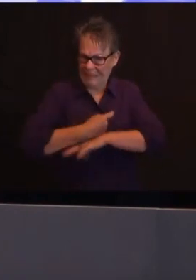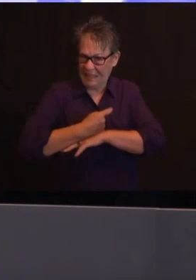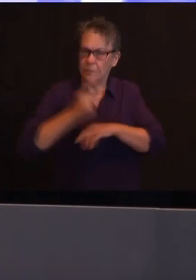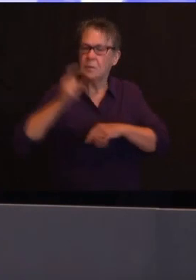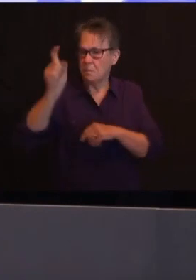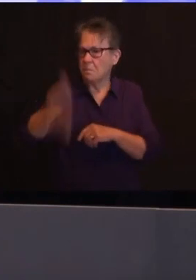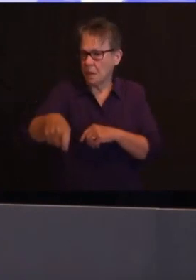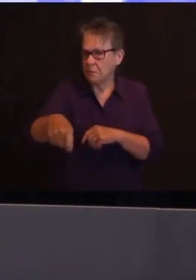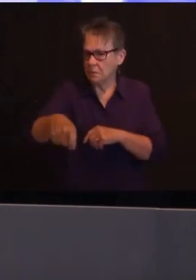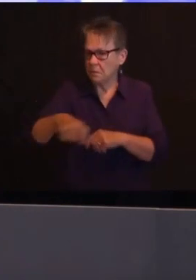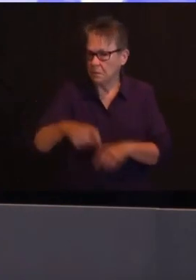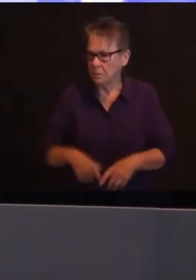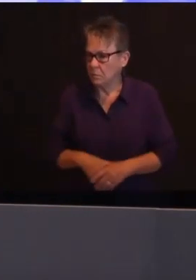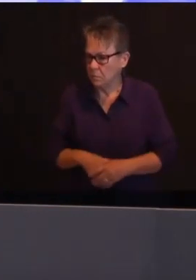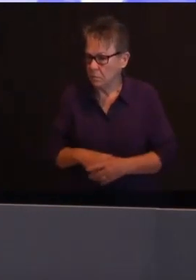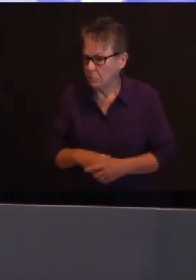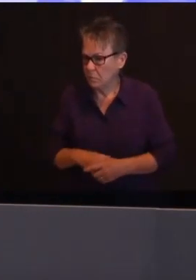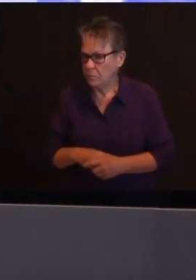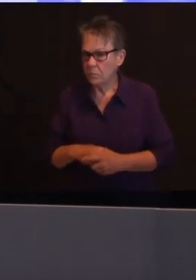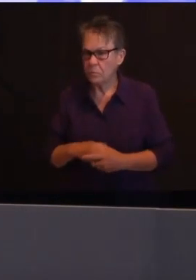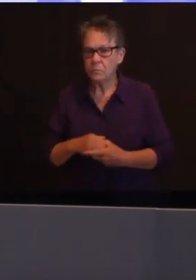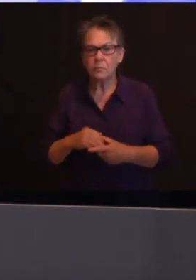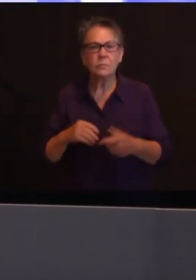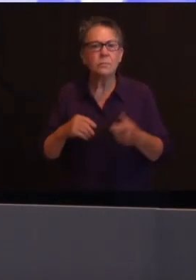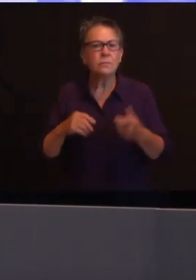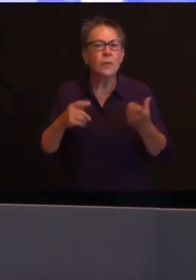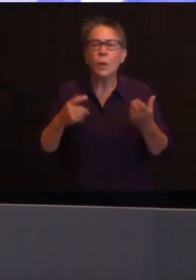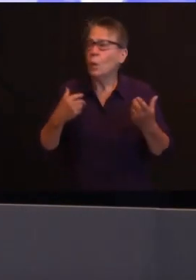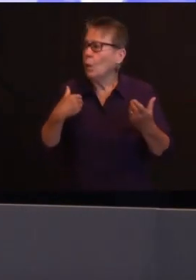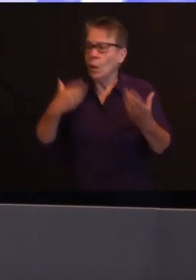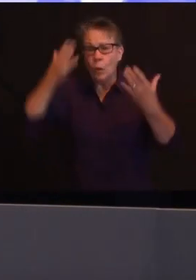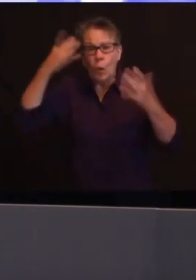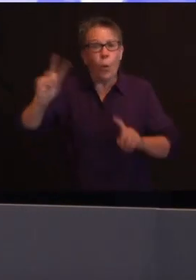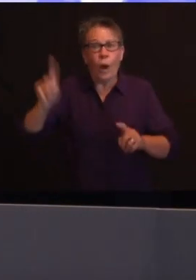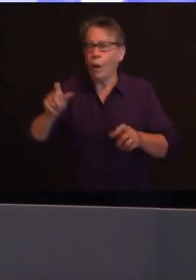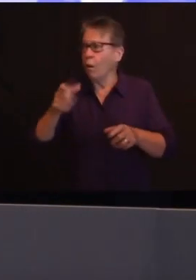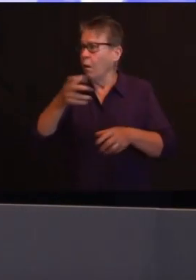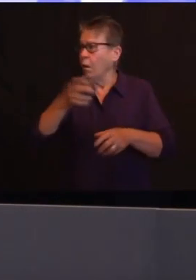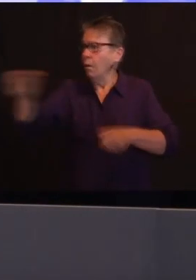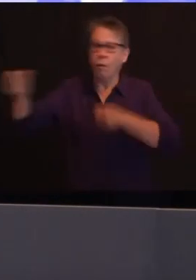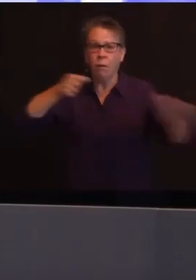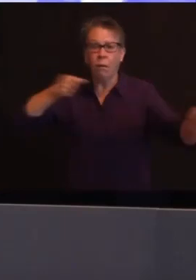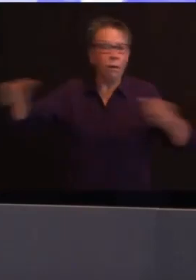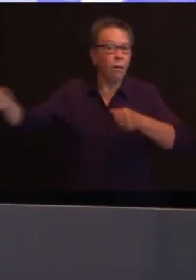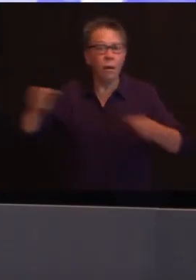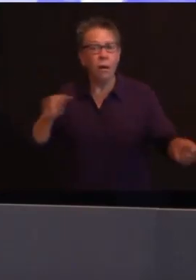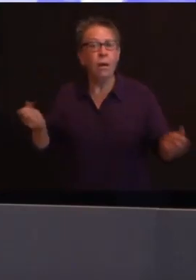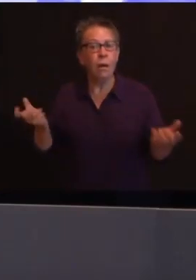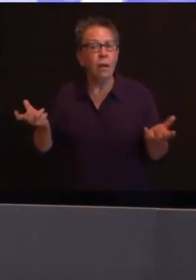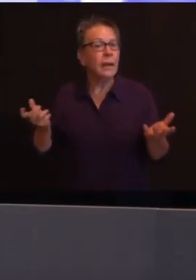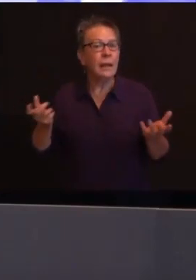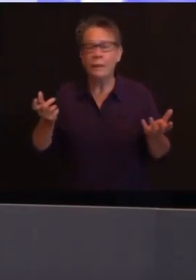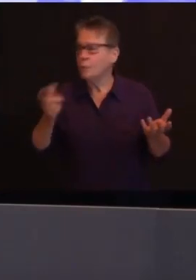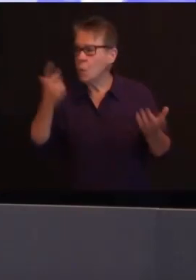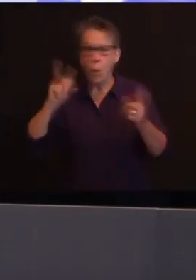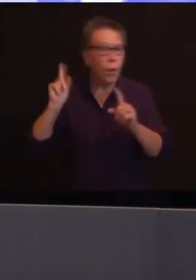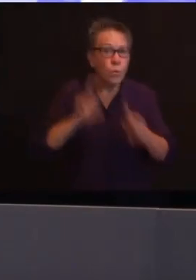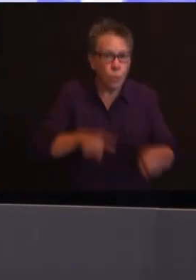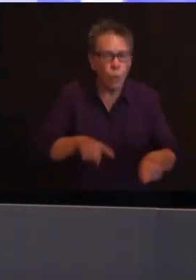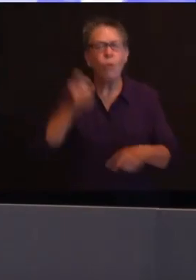department in their area. Most of the counties have already identified locations where residents can stay during